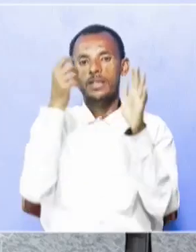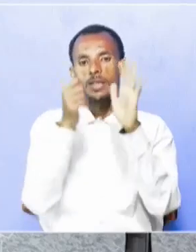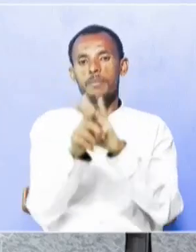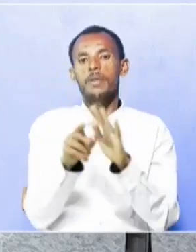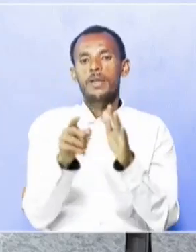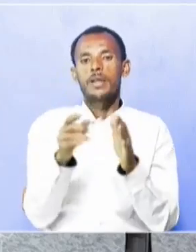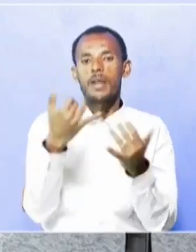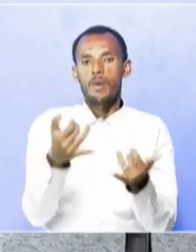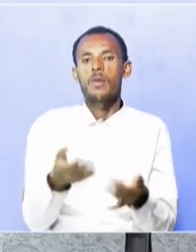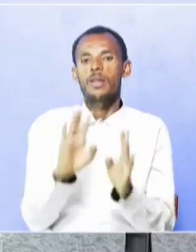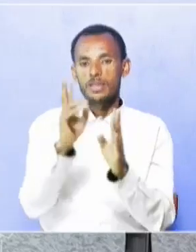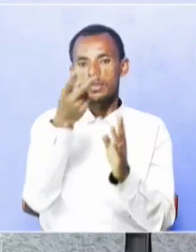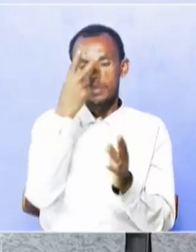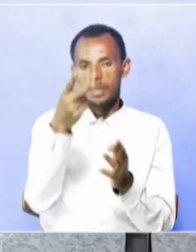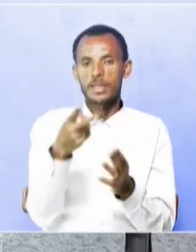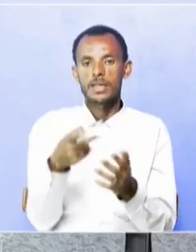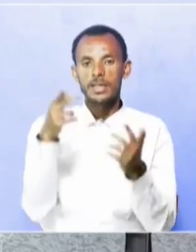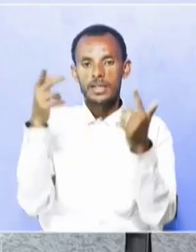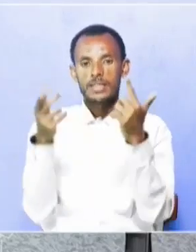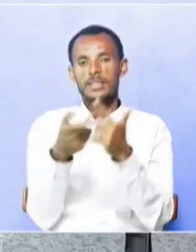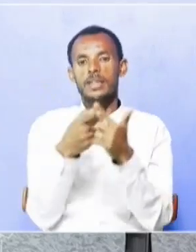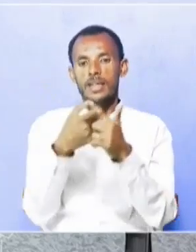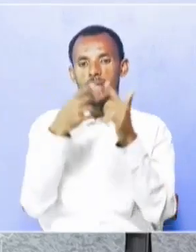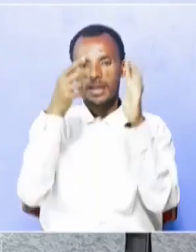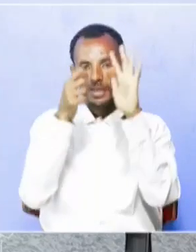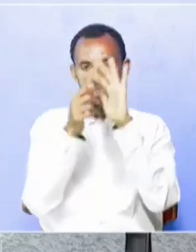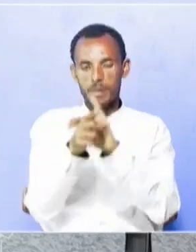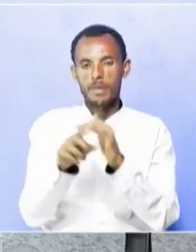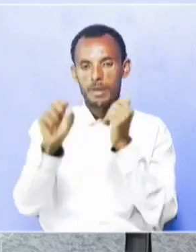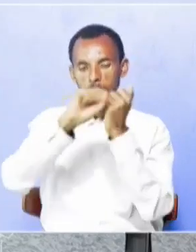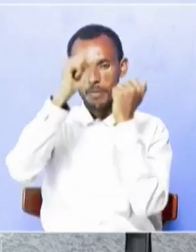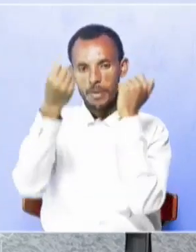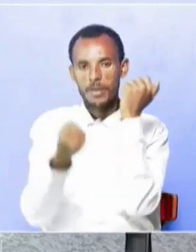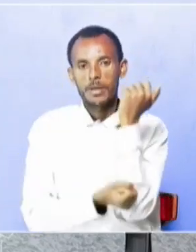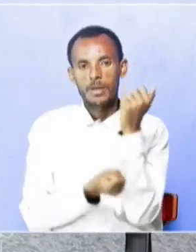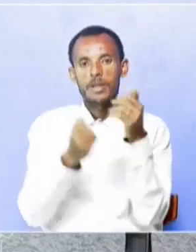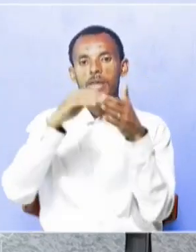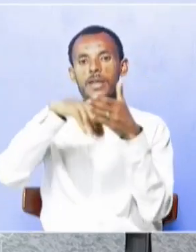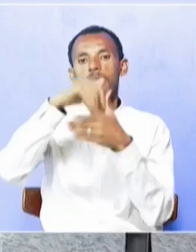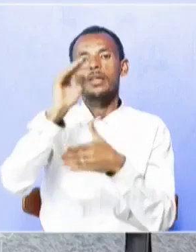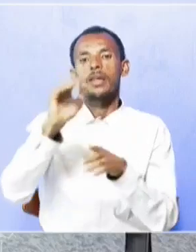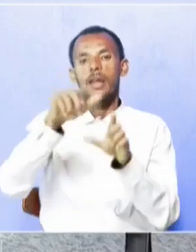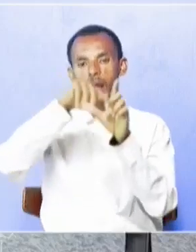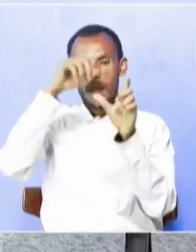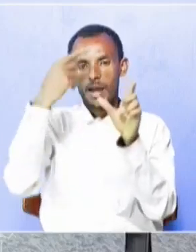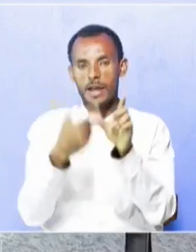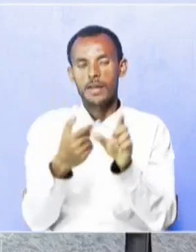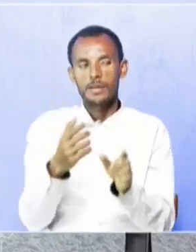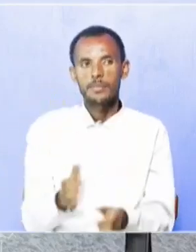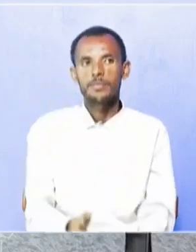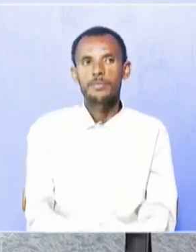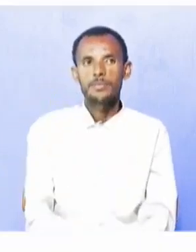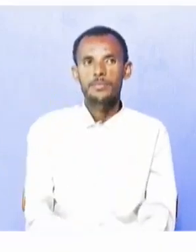Now let's see the second example regarding exterior angles.